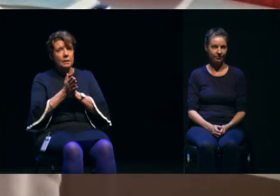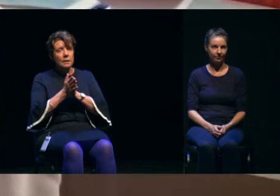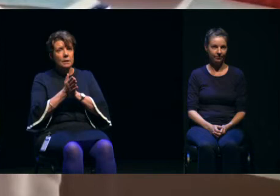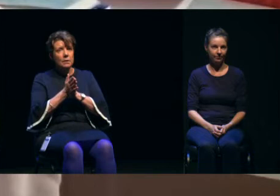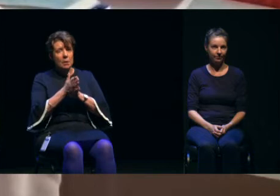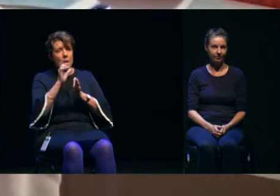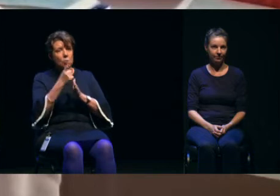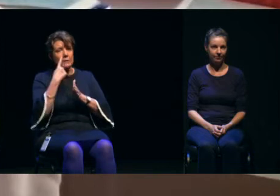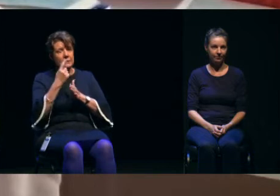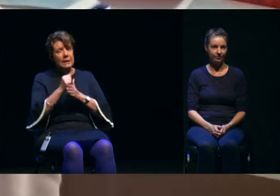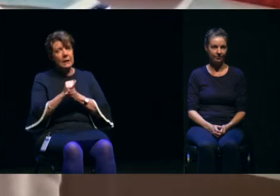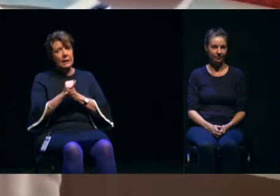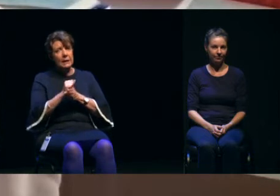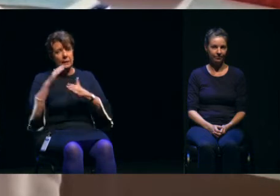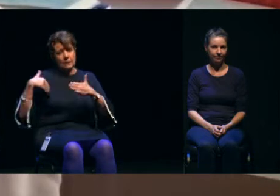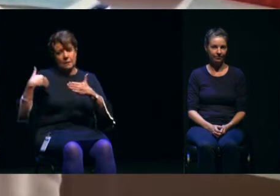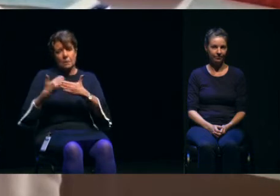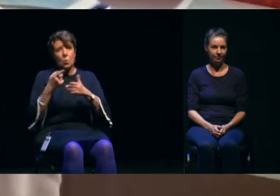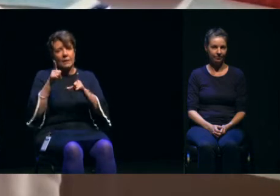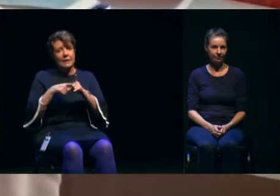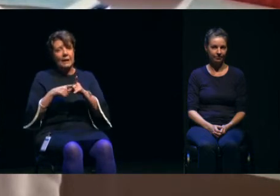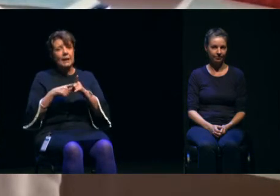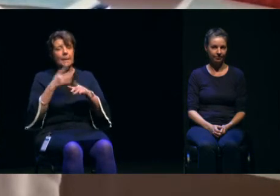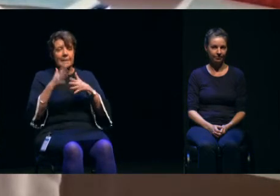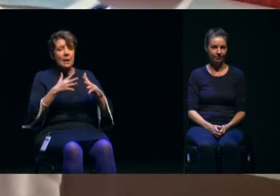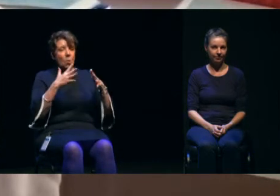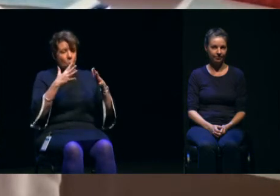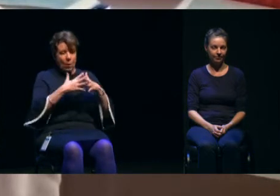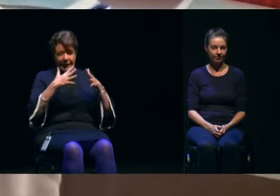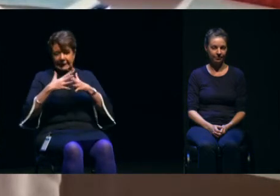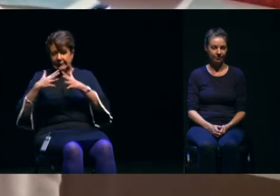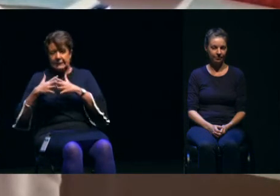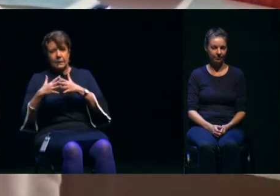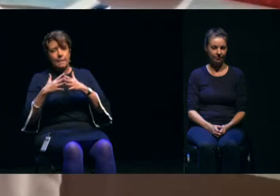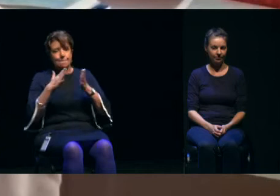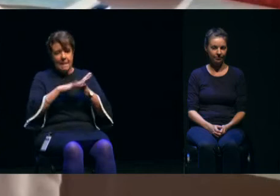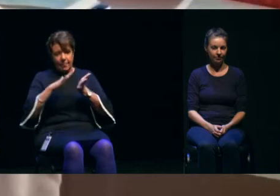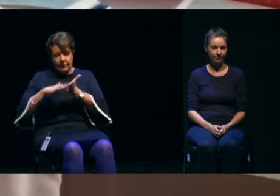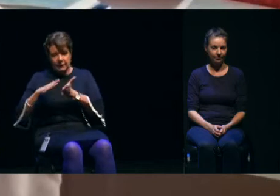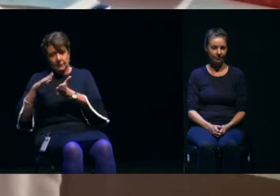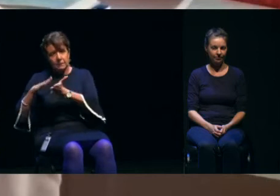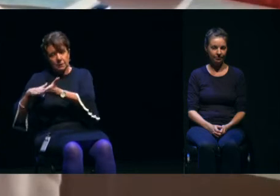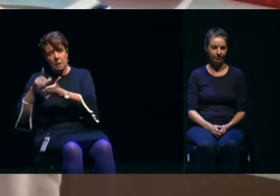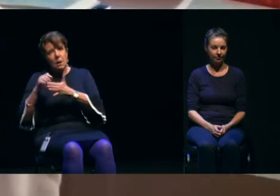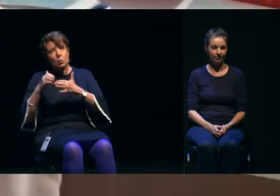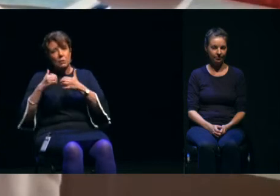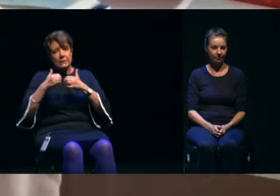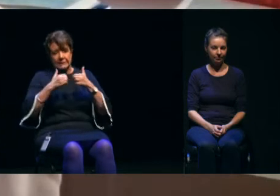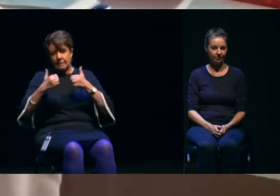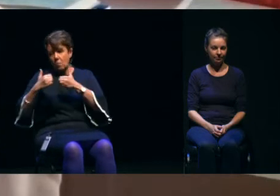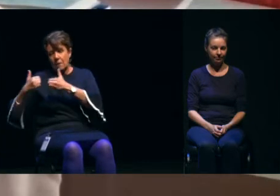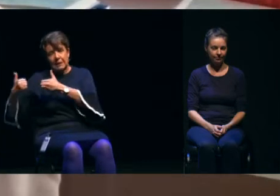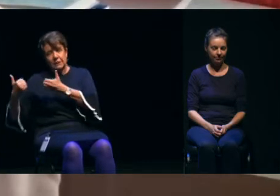the year, at least in weeks, in months, I could separate things. And